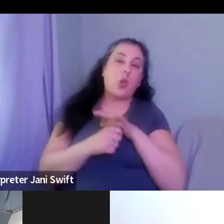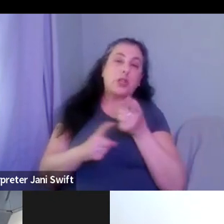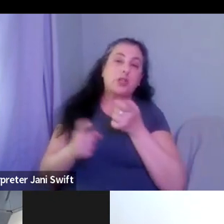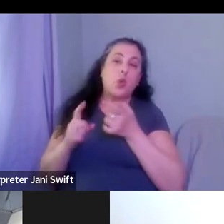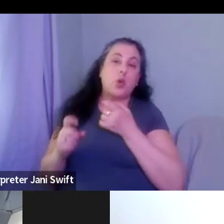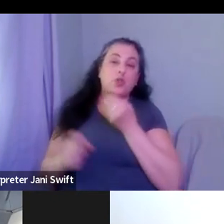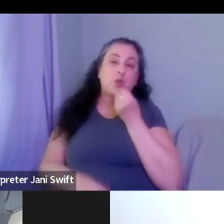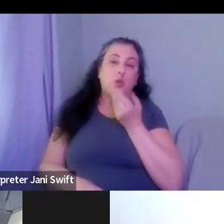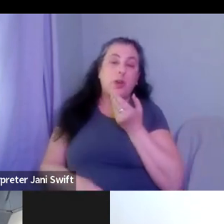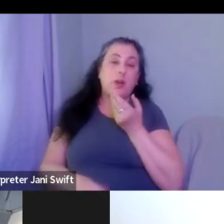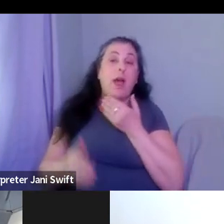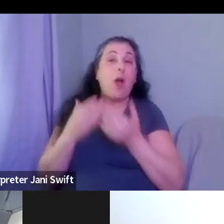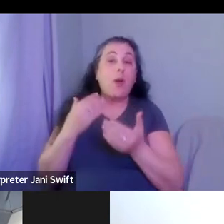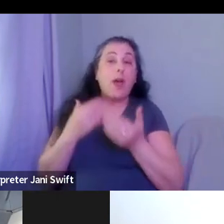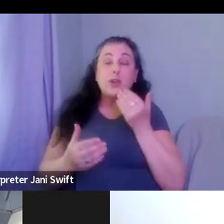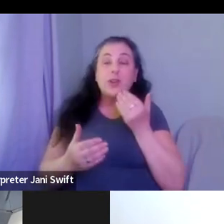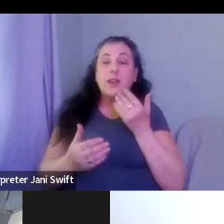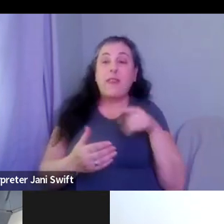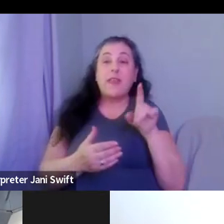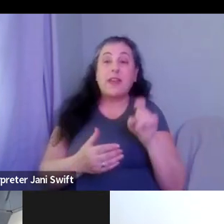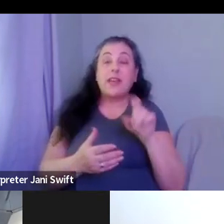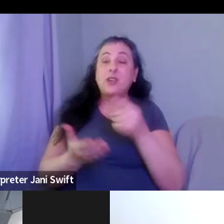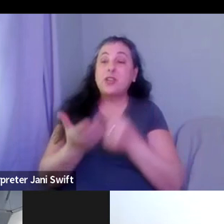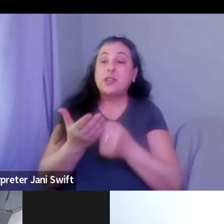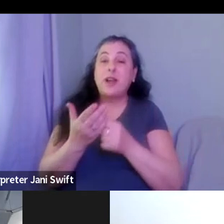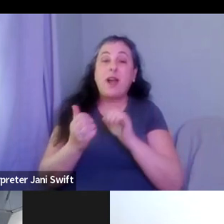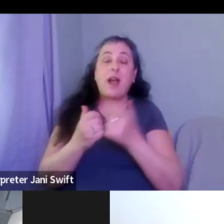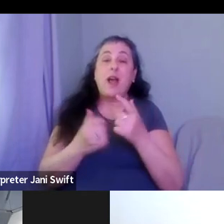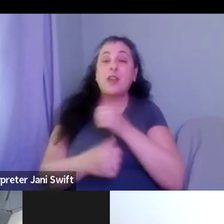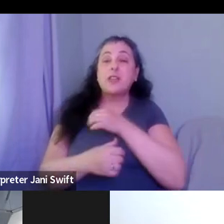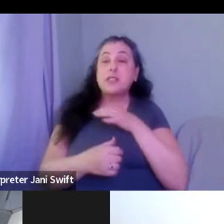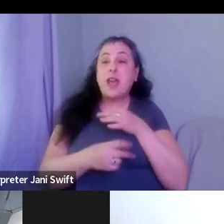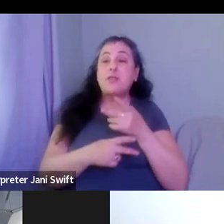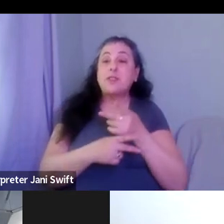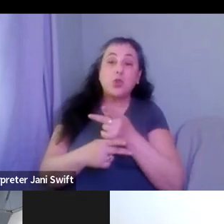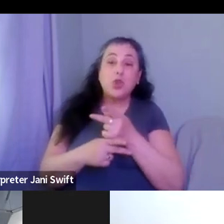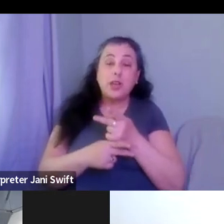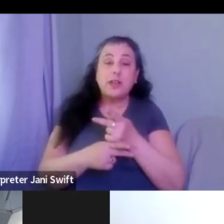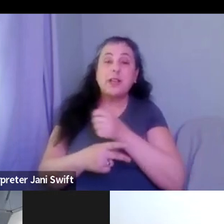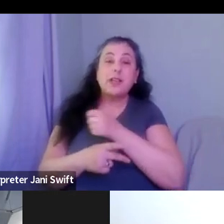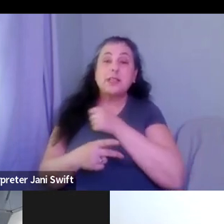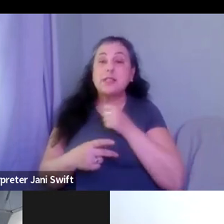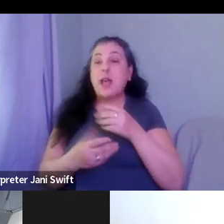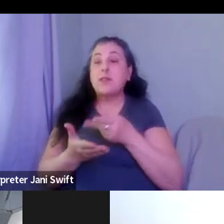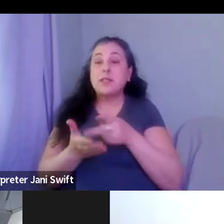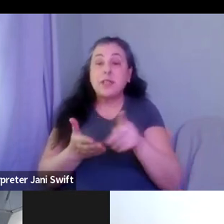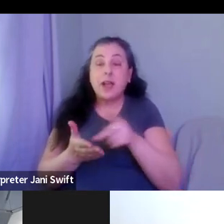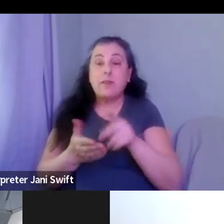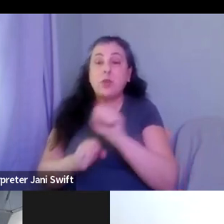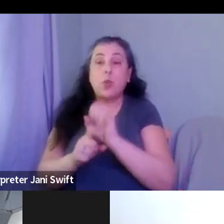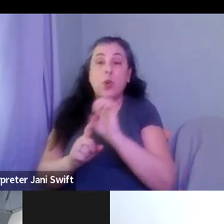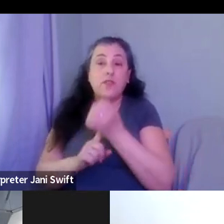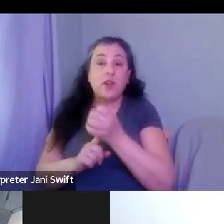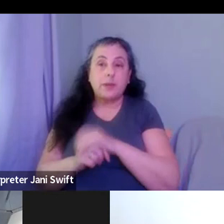food. However, they need to discuss how their staff is treated, the staff's salary, and the work